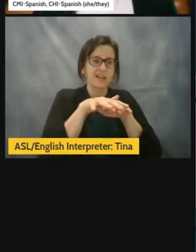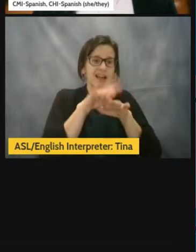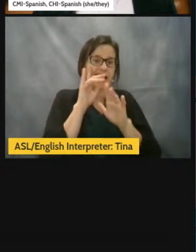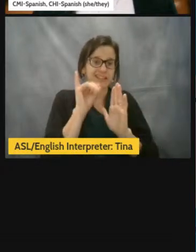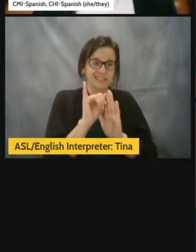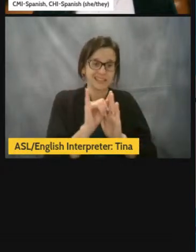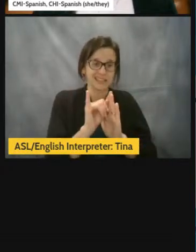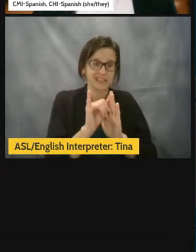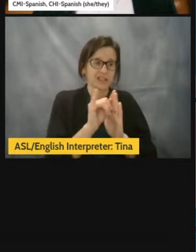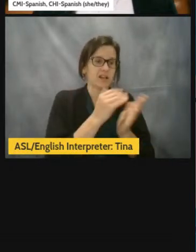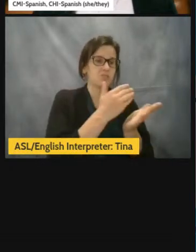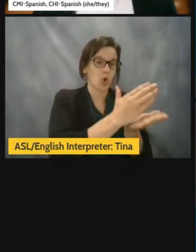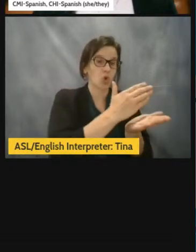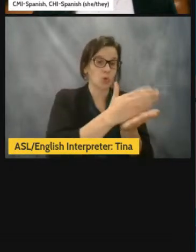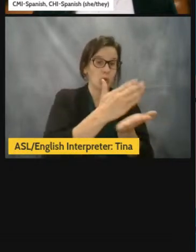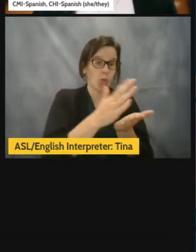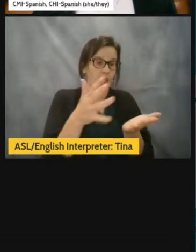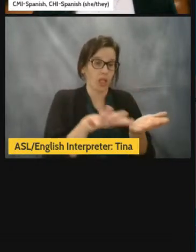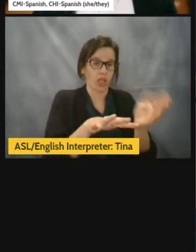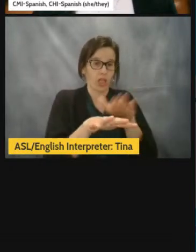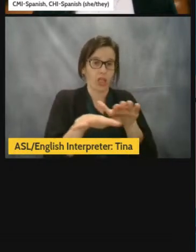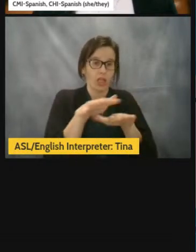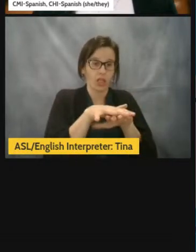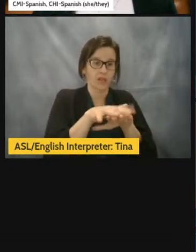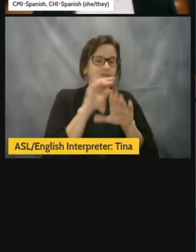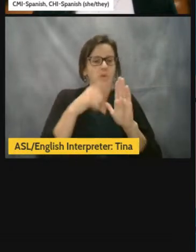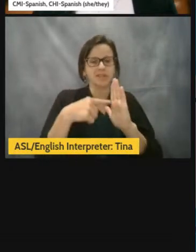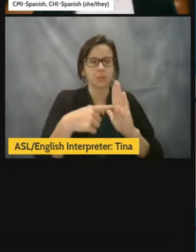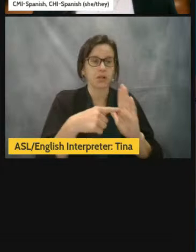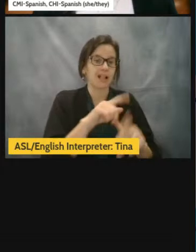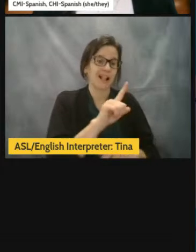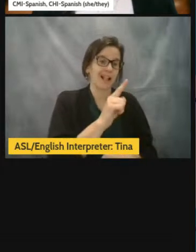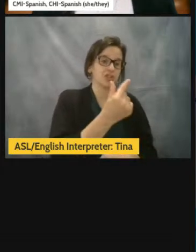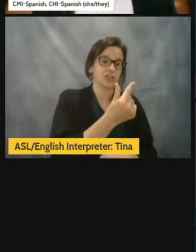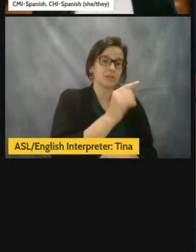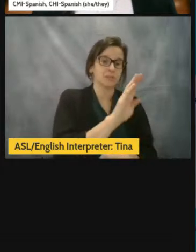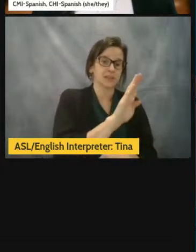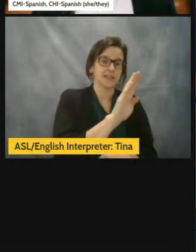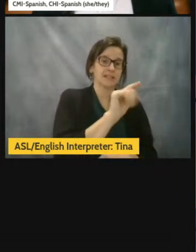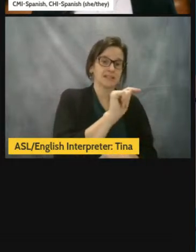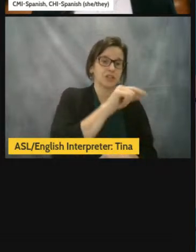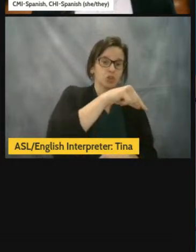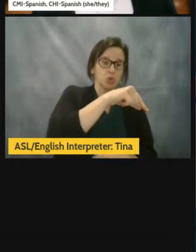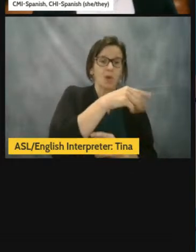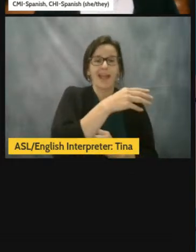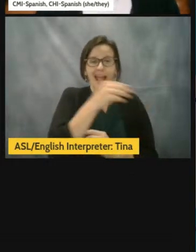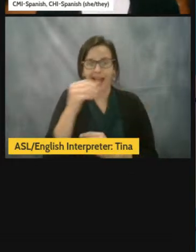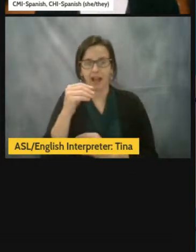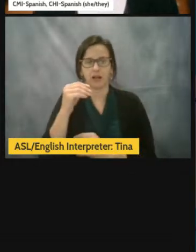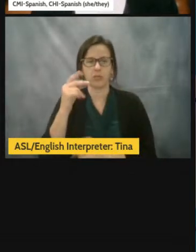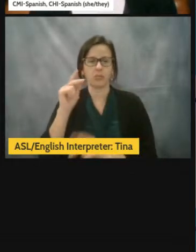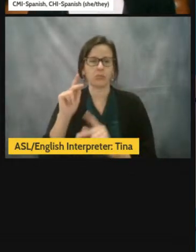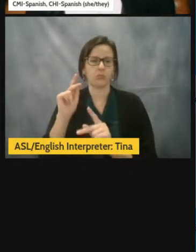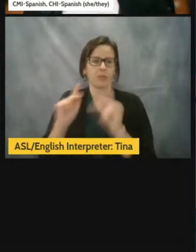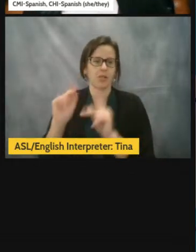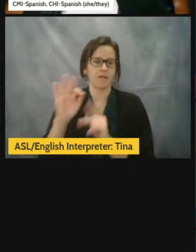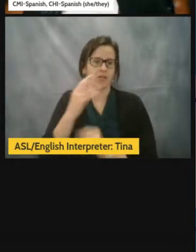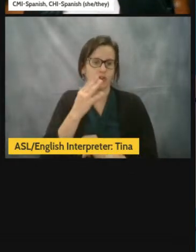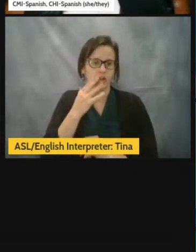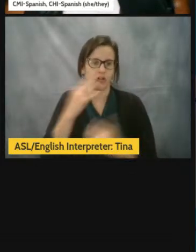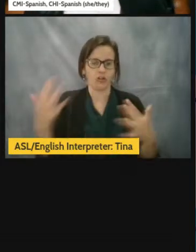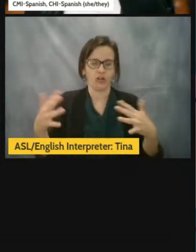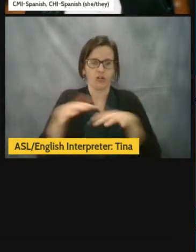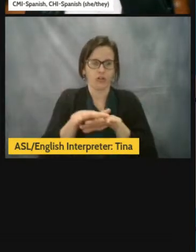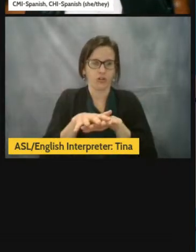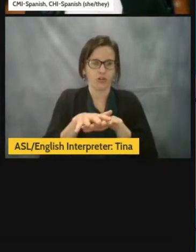of color, on mental health outcomes. So a marginalized identity means an identity that is kind of pushed to the margins